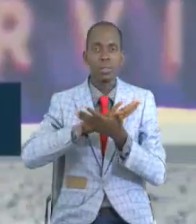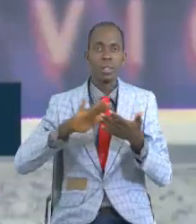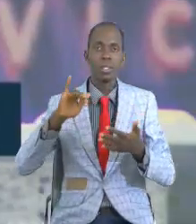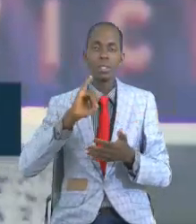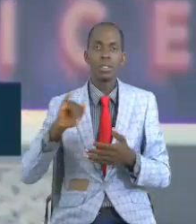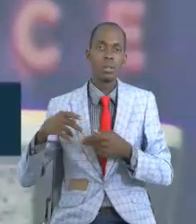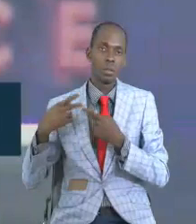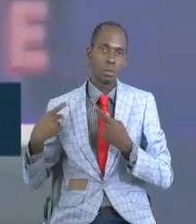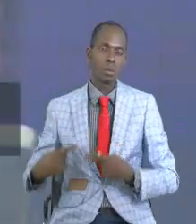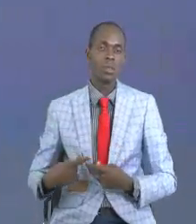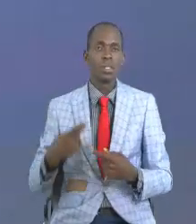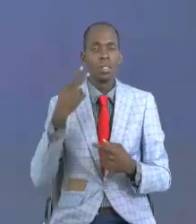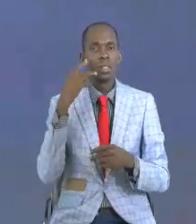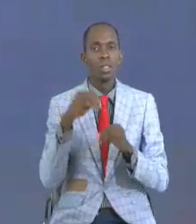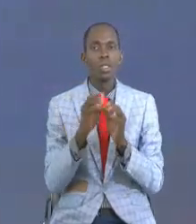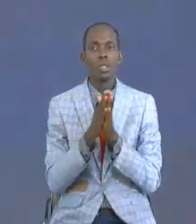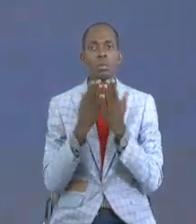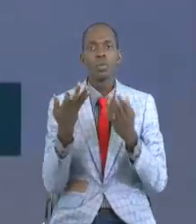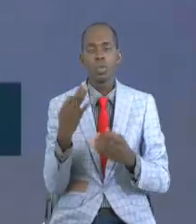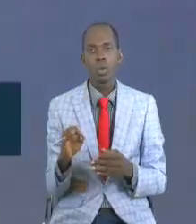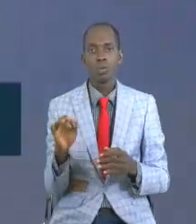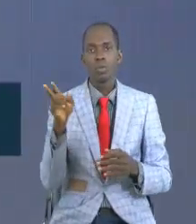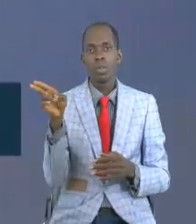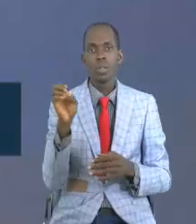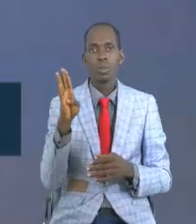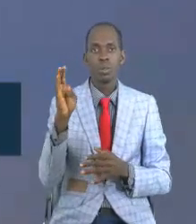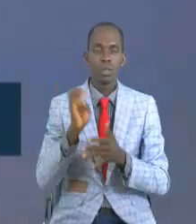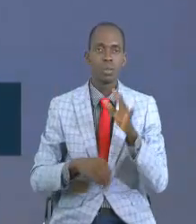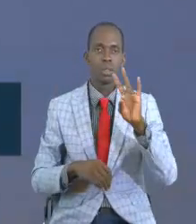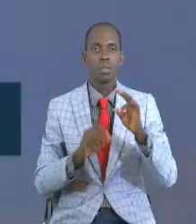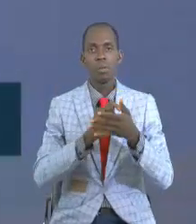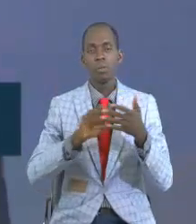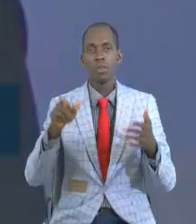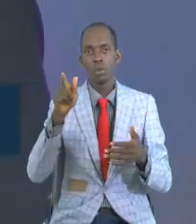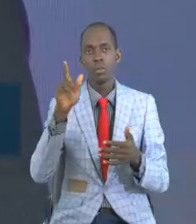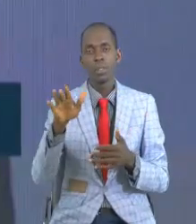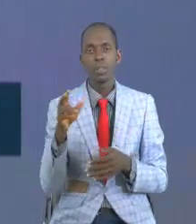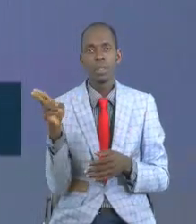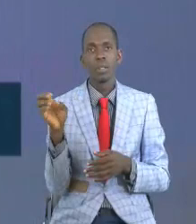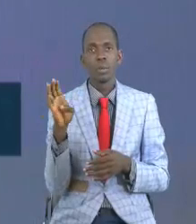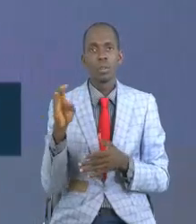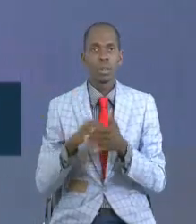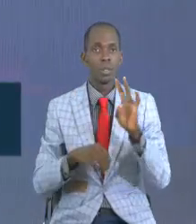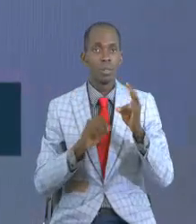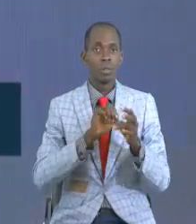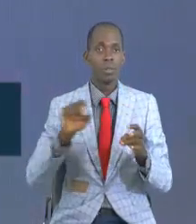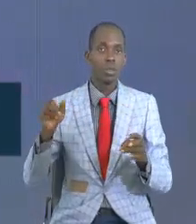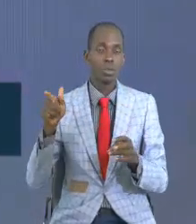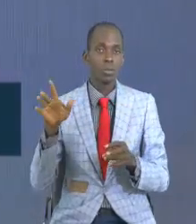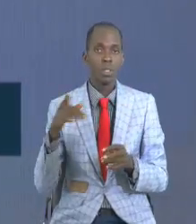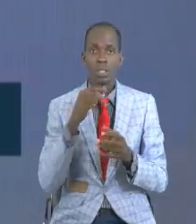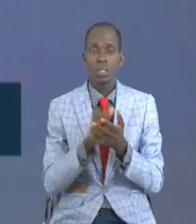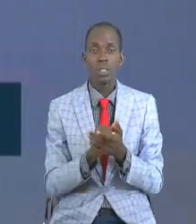to Hebrews chapter 7, and I'm reading from verse 25. It says, wherefore he